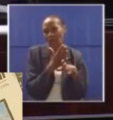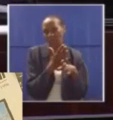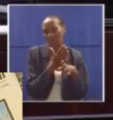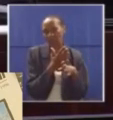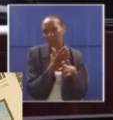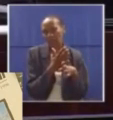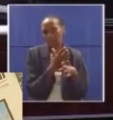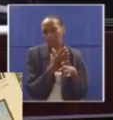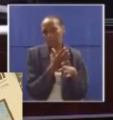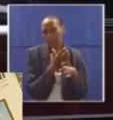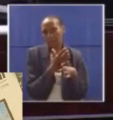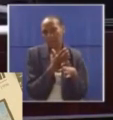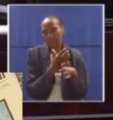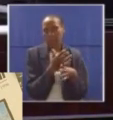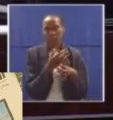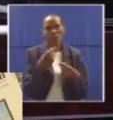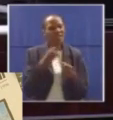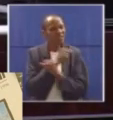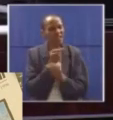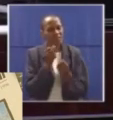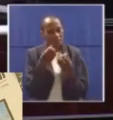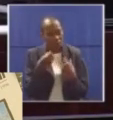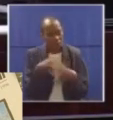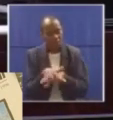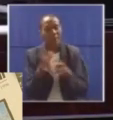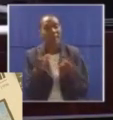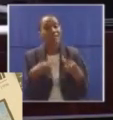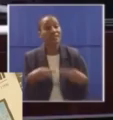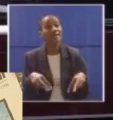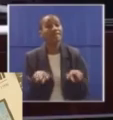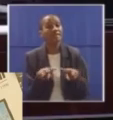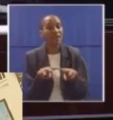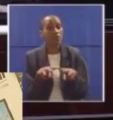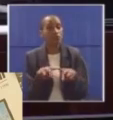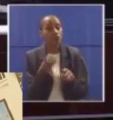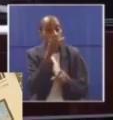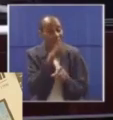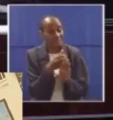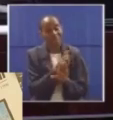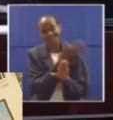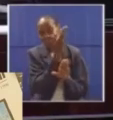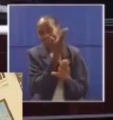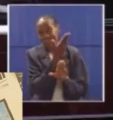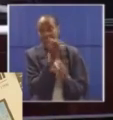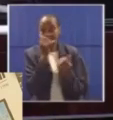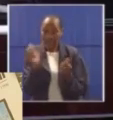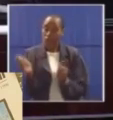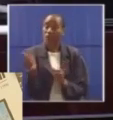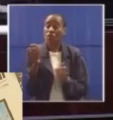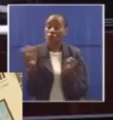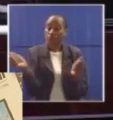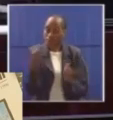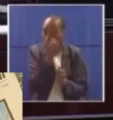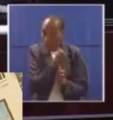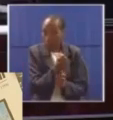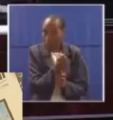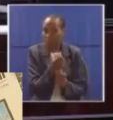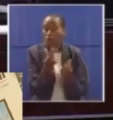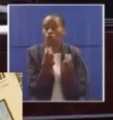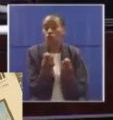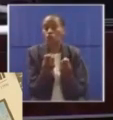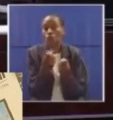want to see as values that are embraced by those who are in key positions. So there is a turning of the